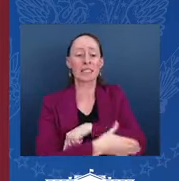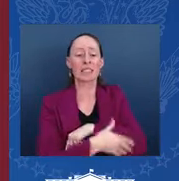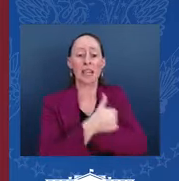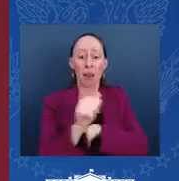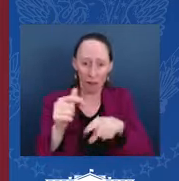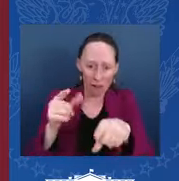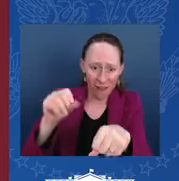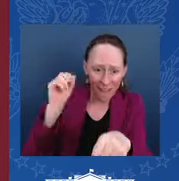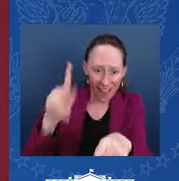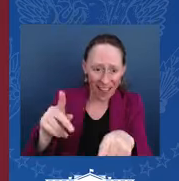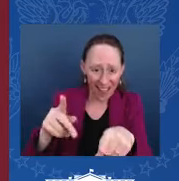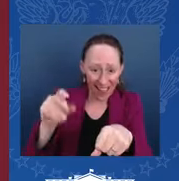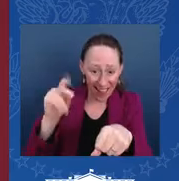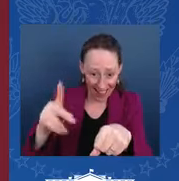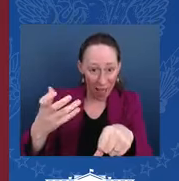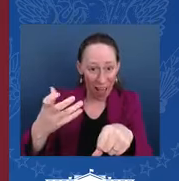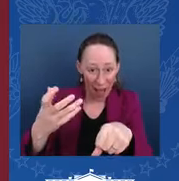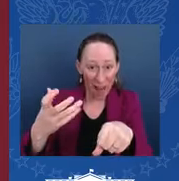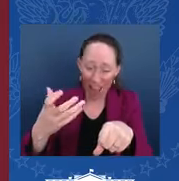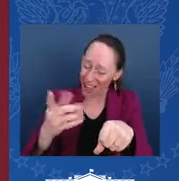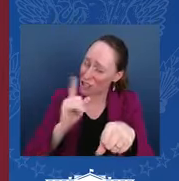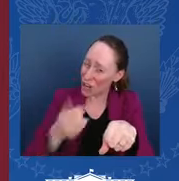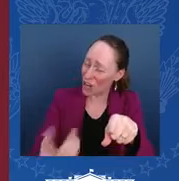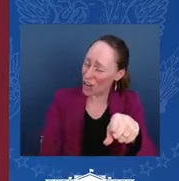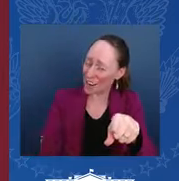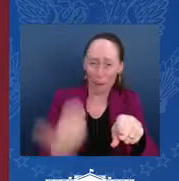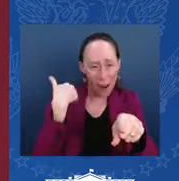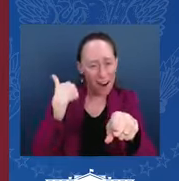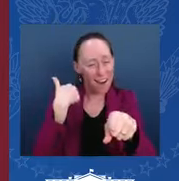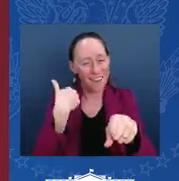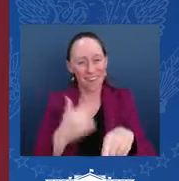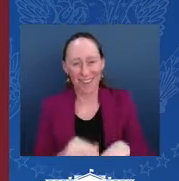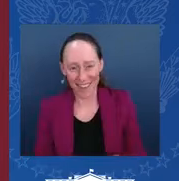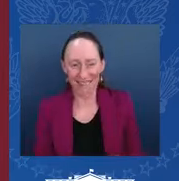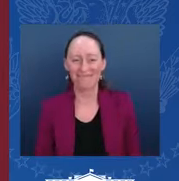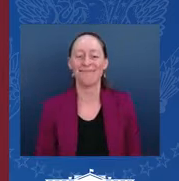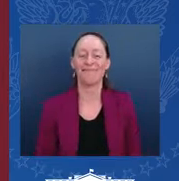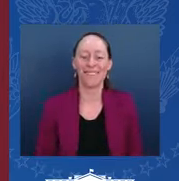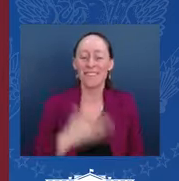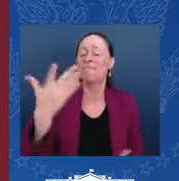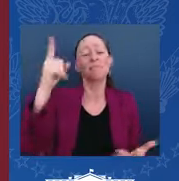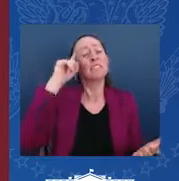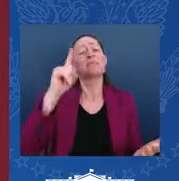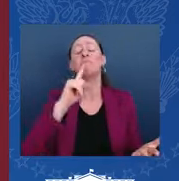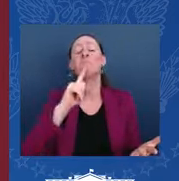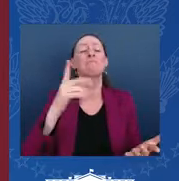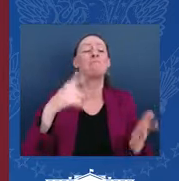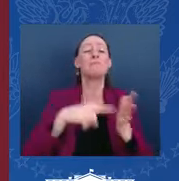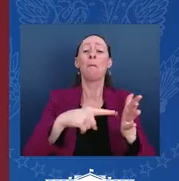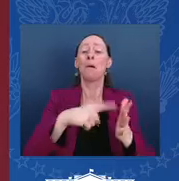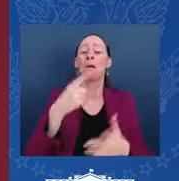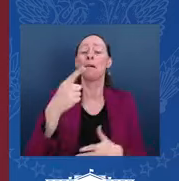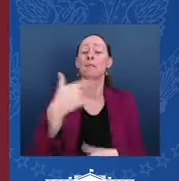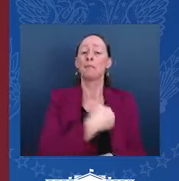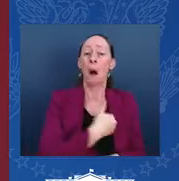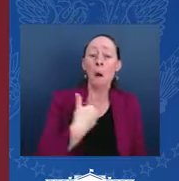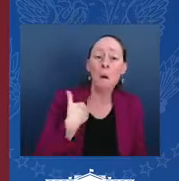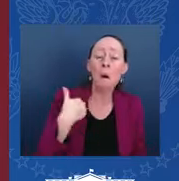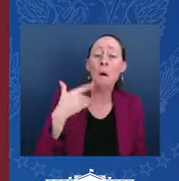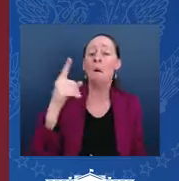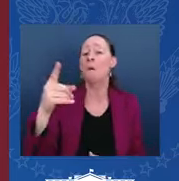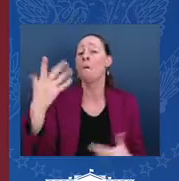All right. I can take you to Toronto, Canada, Paris, France, Rome, Italy. Though I can take you anywhere in the